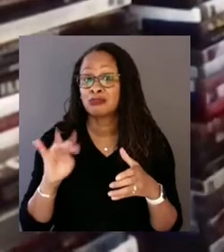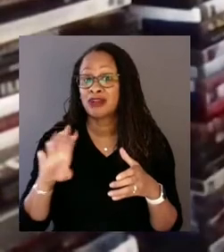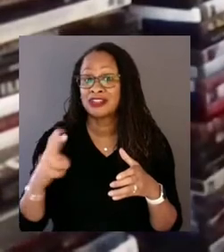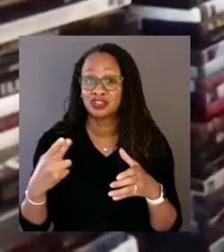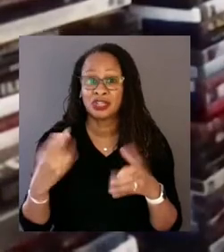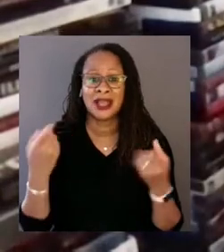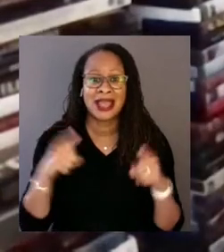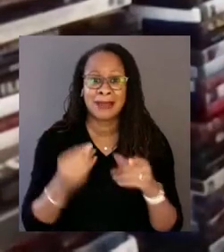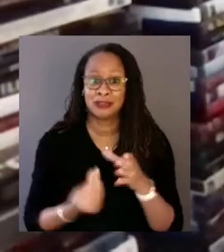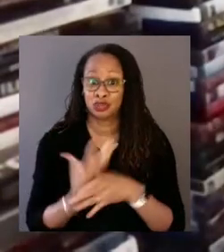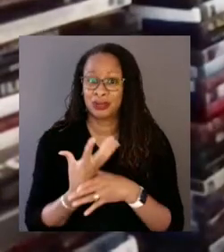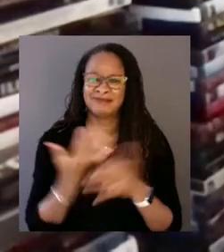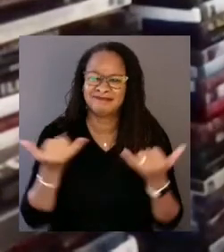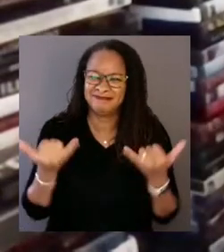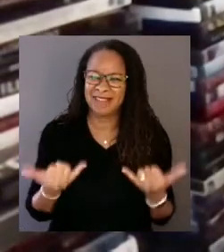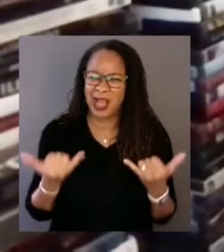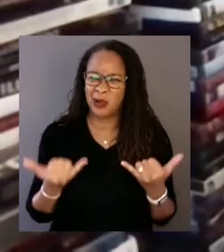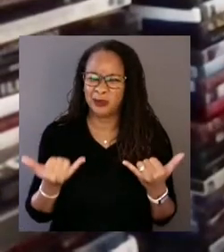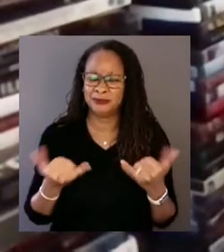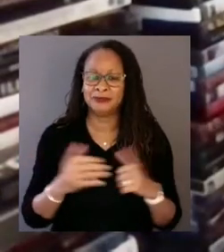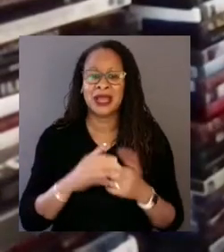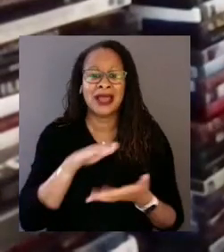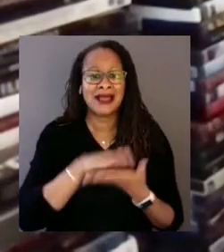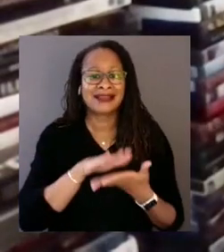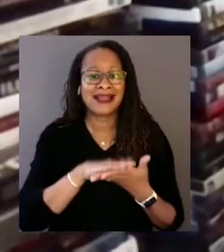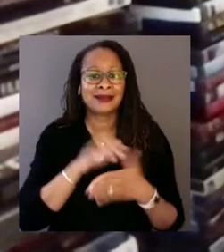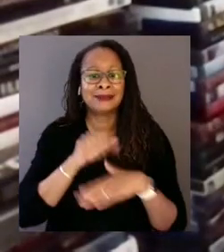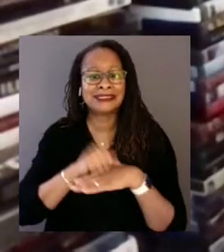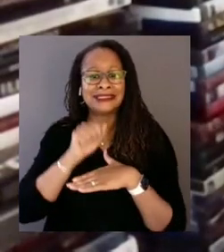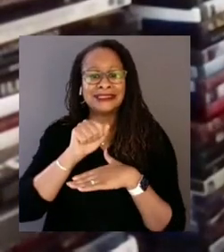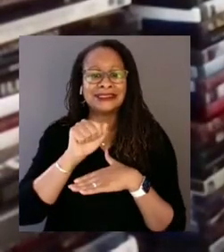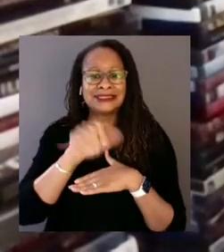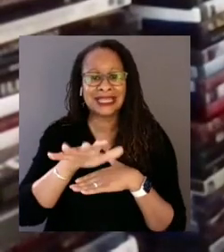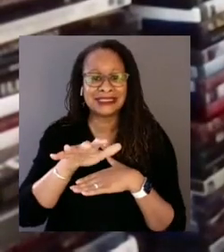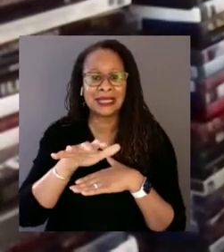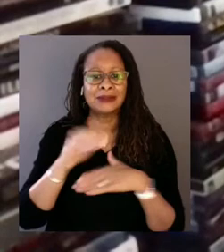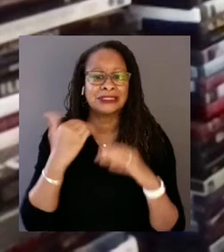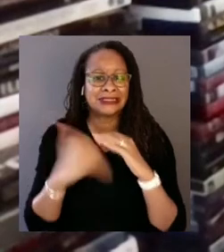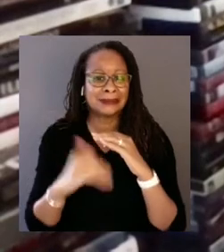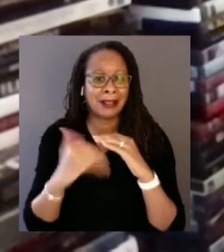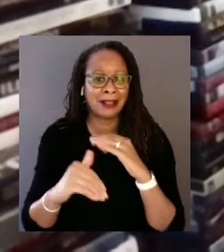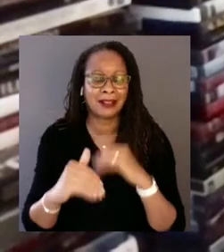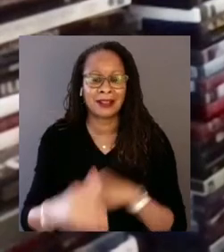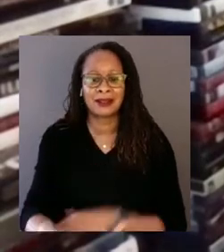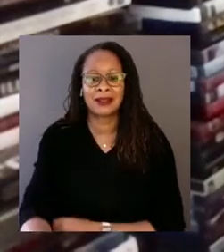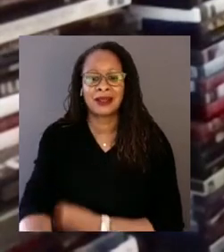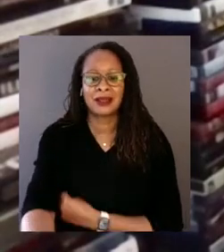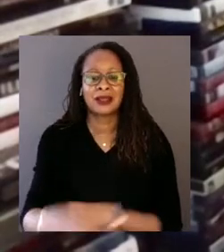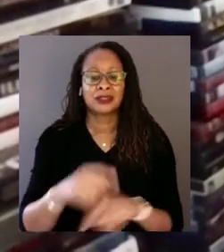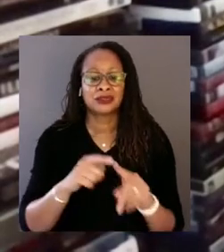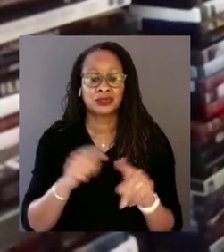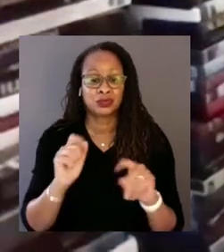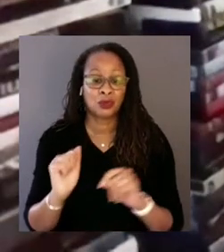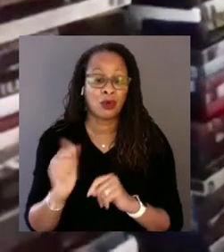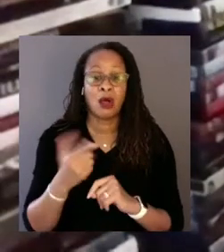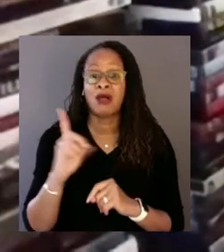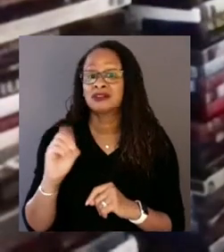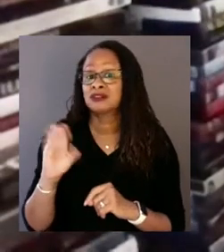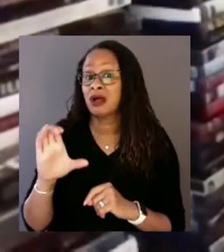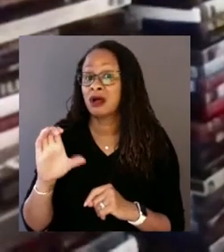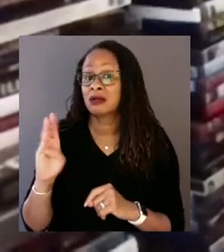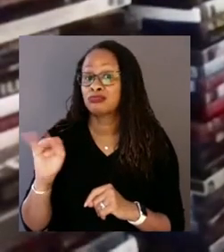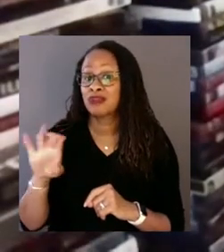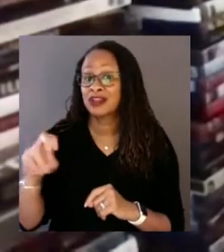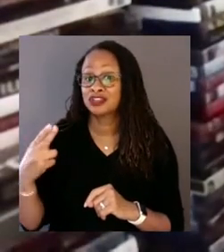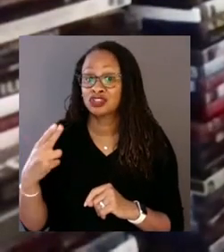now, the Academy sends out an email to all Doc Branch members saying, if you want to opt